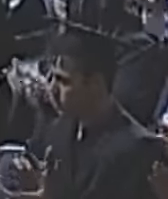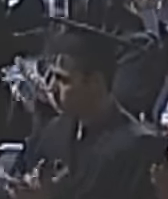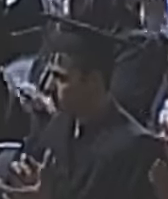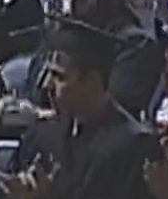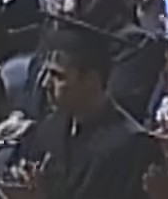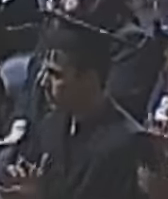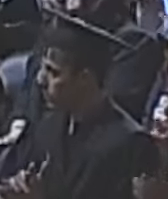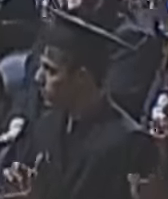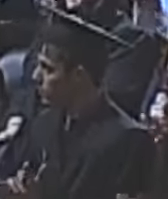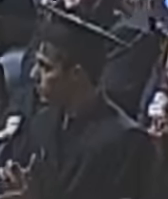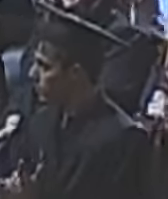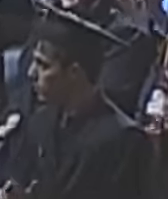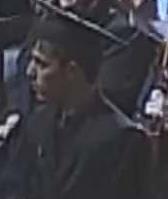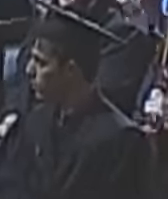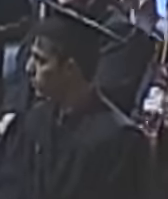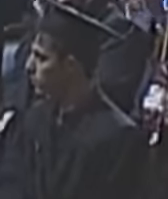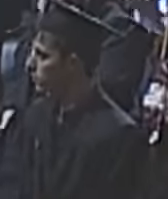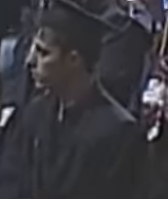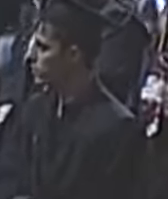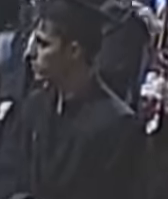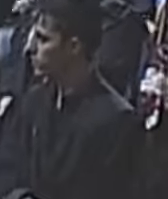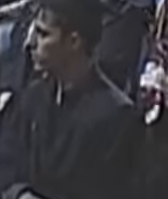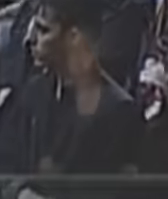Congratulations, all of you.